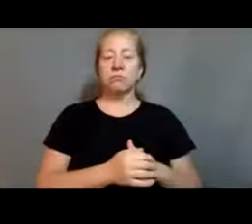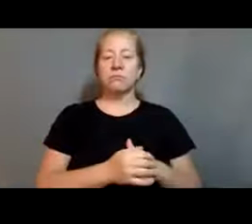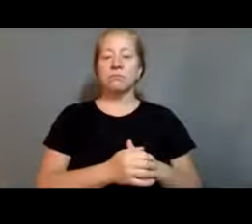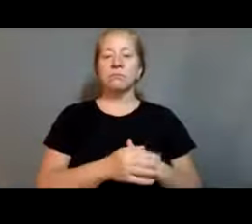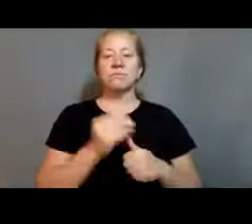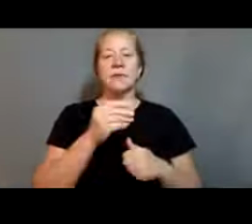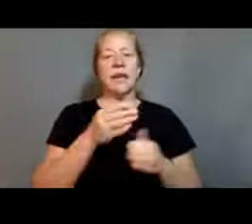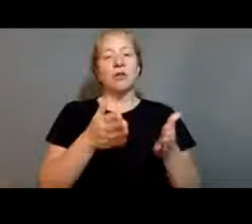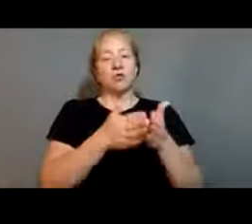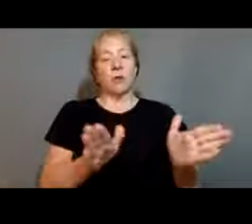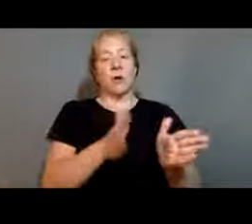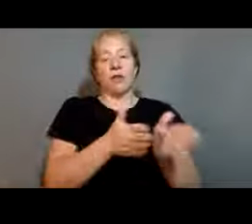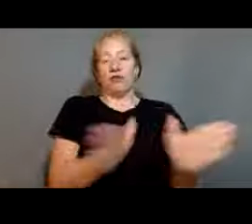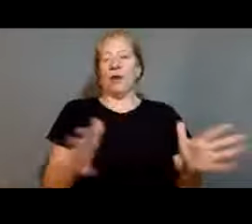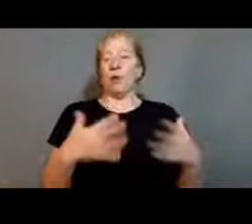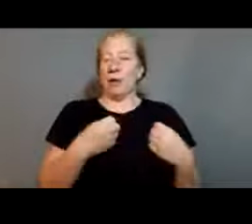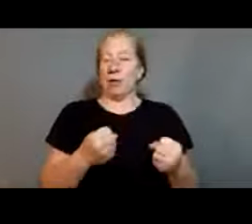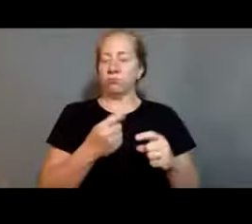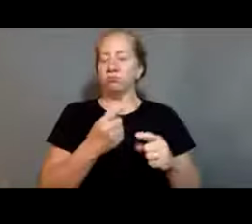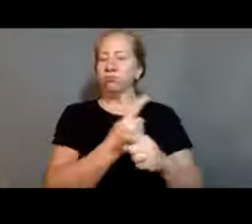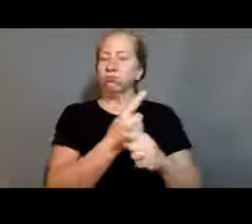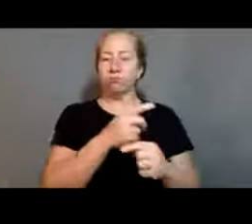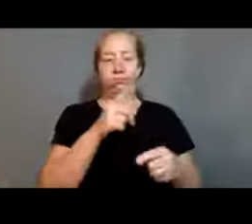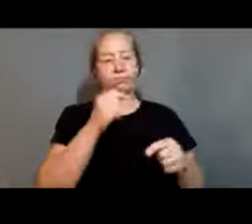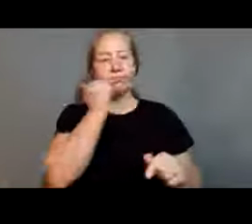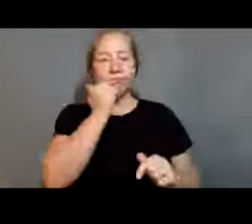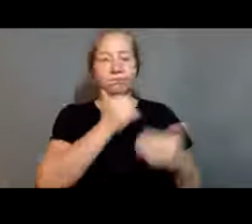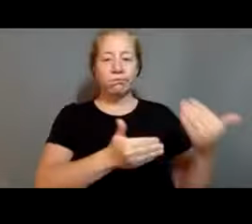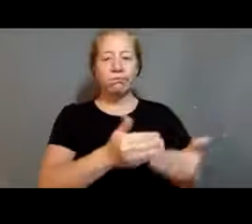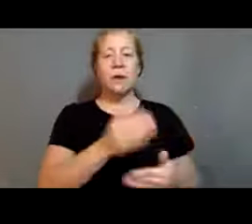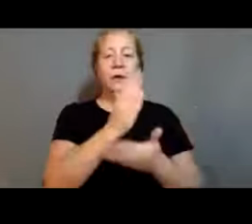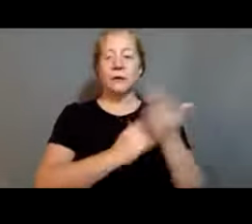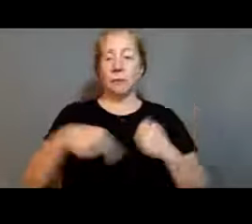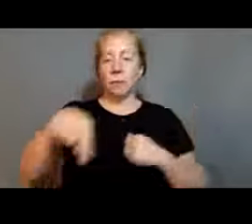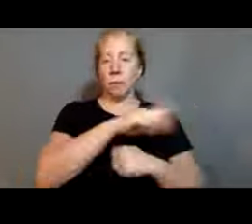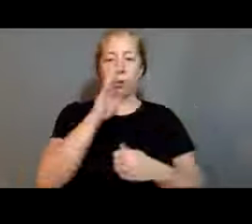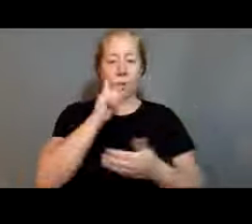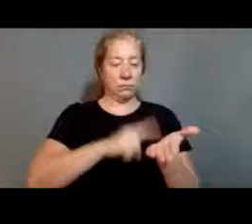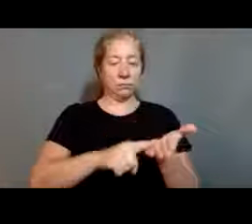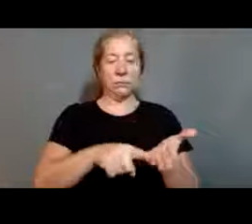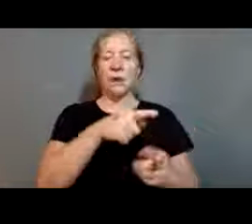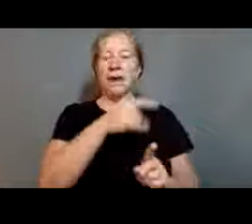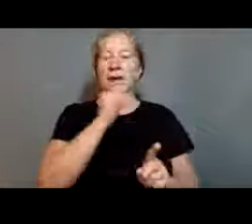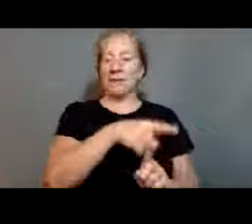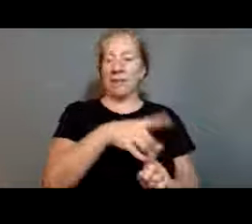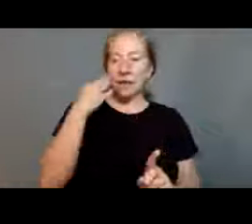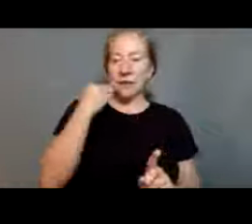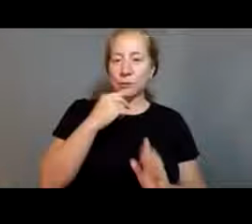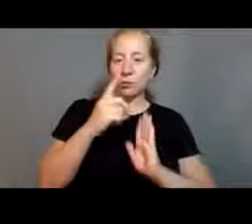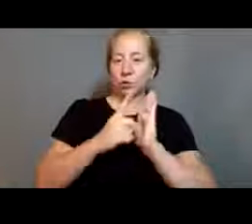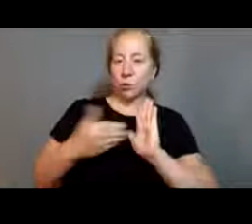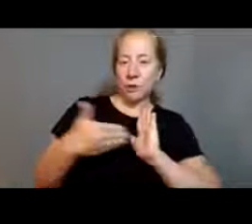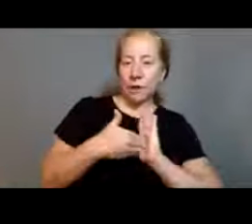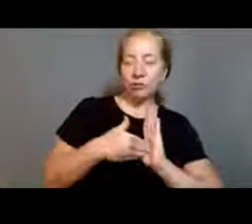general health. Individuals who state that they've experienced racism or discrimination tend